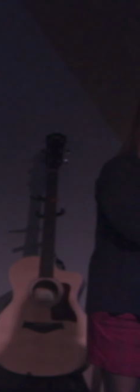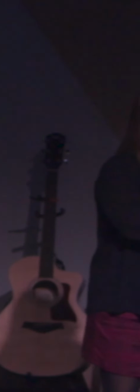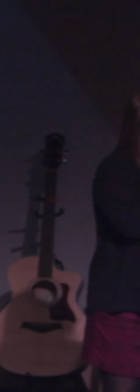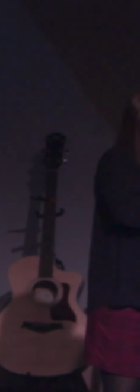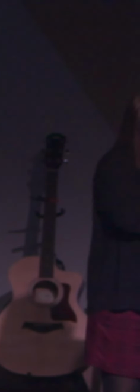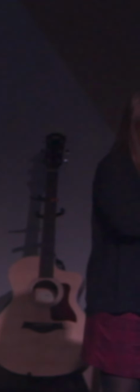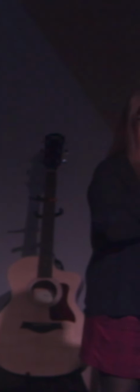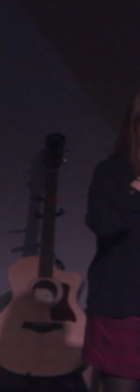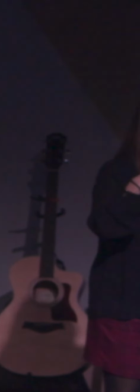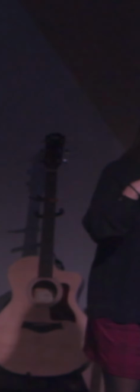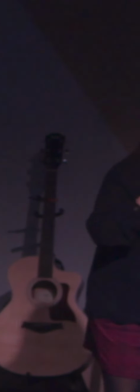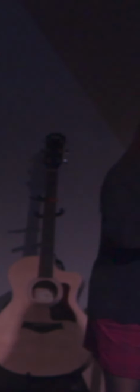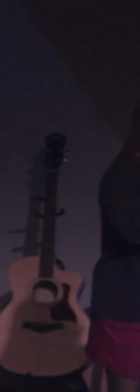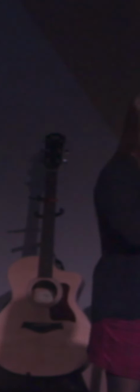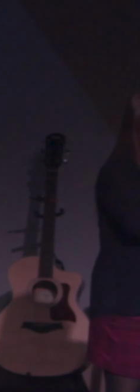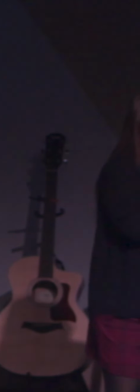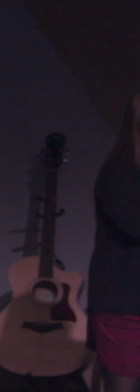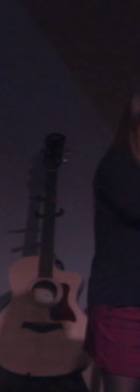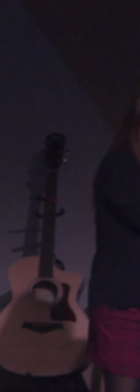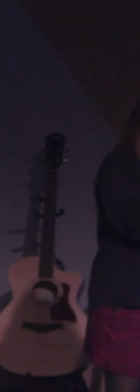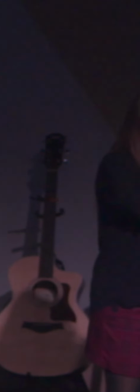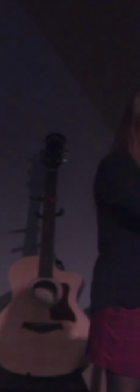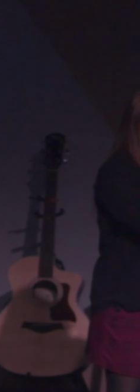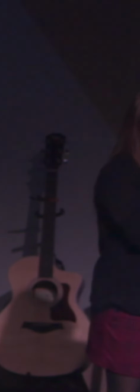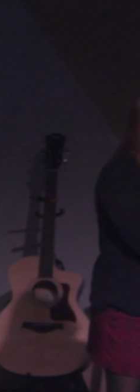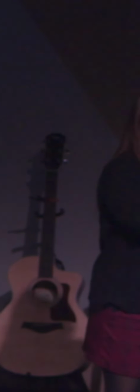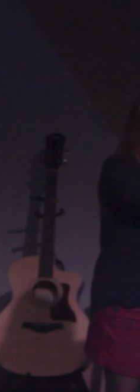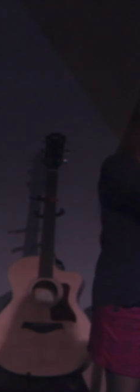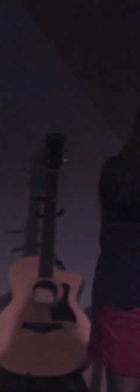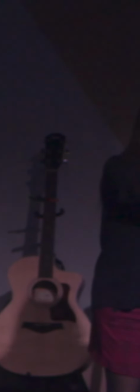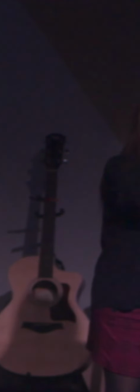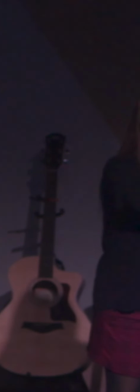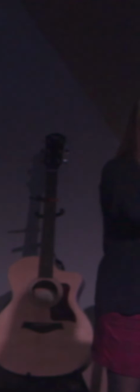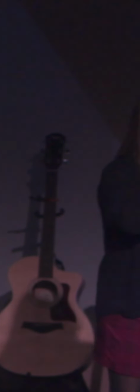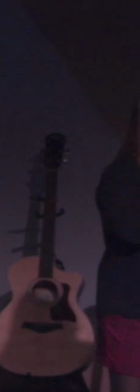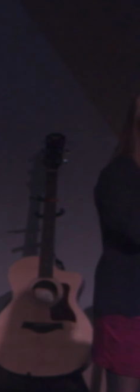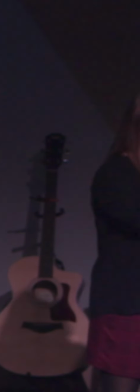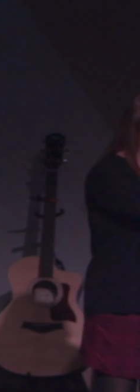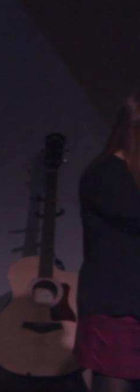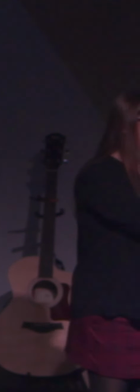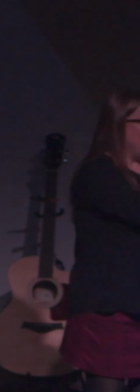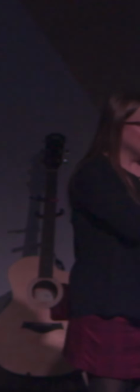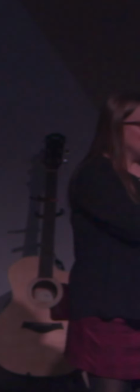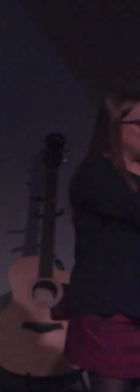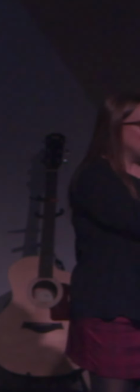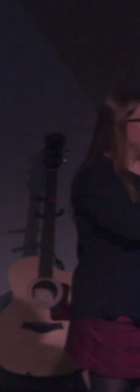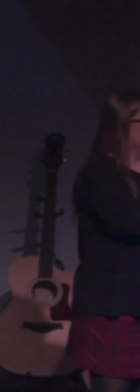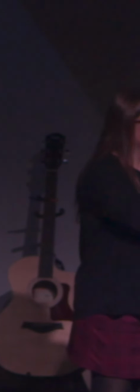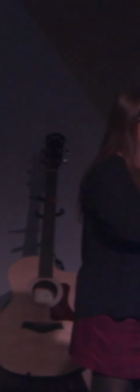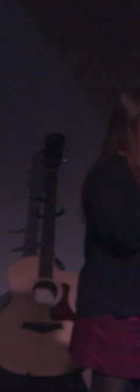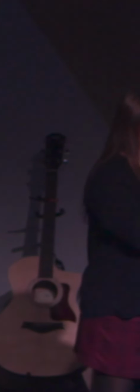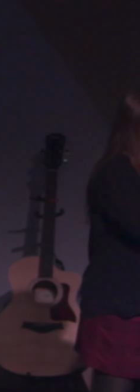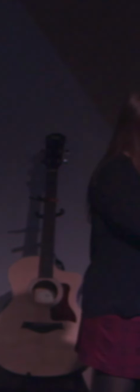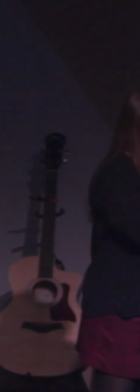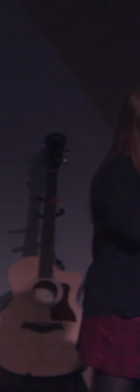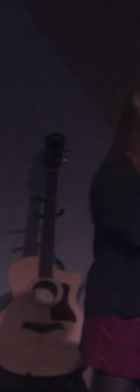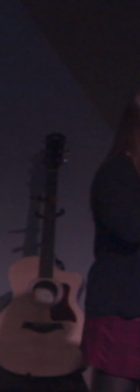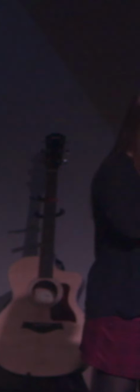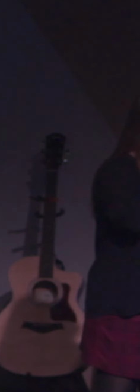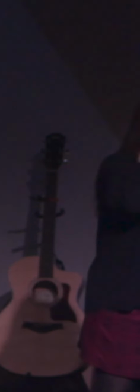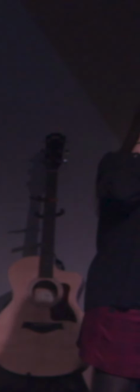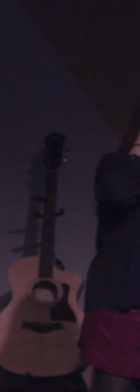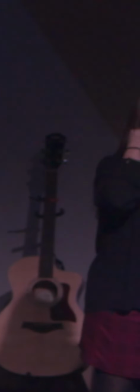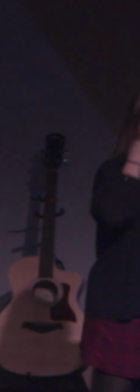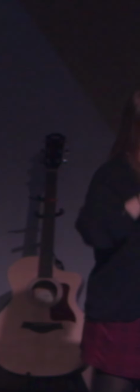I love vacations. I want to soak up every minute of my time here on earth, but this is not